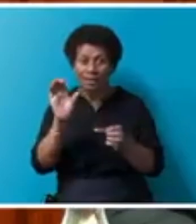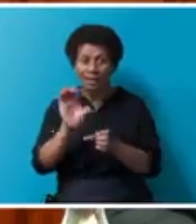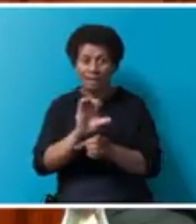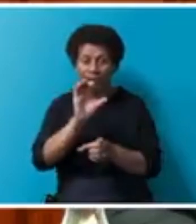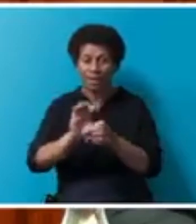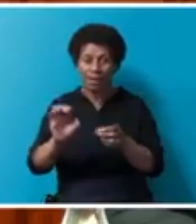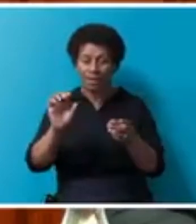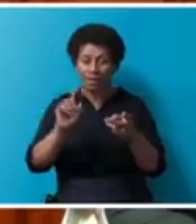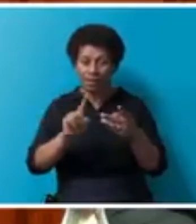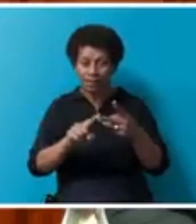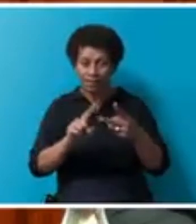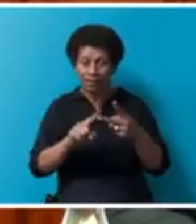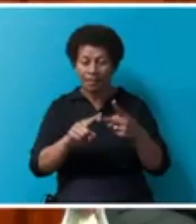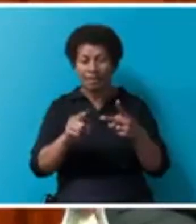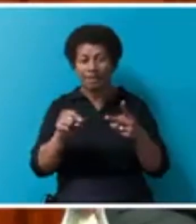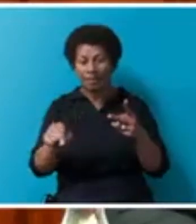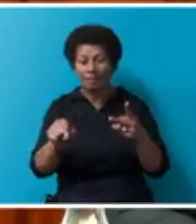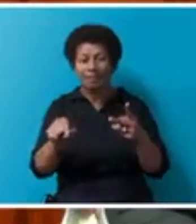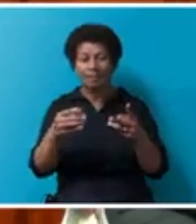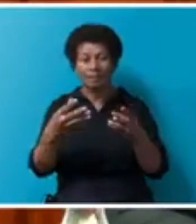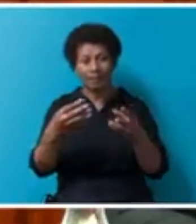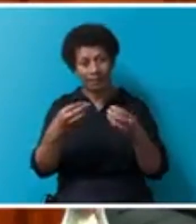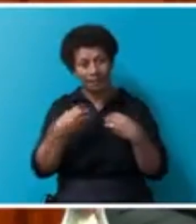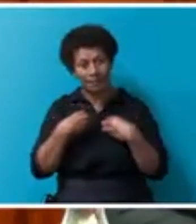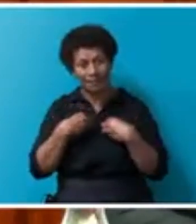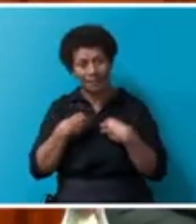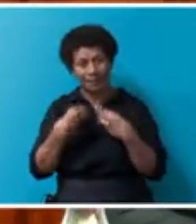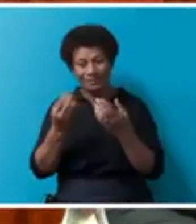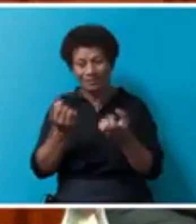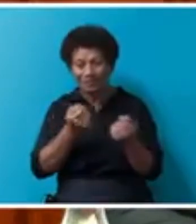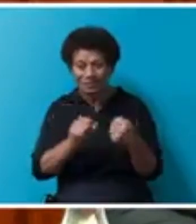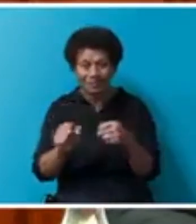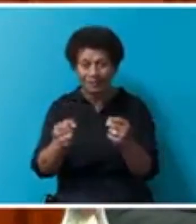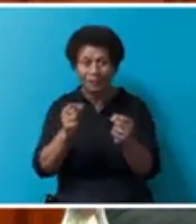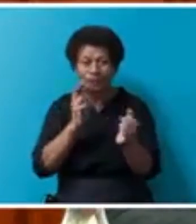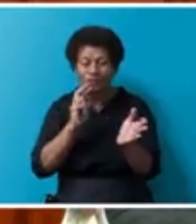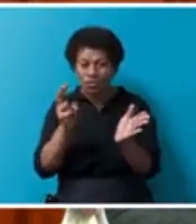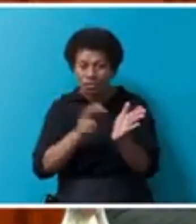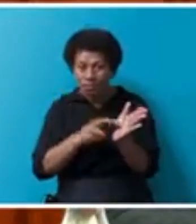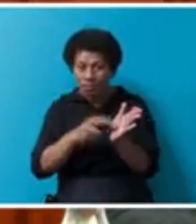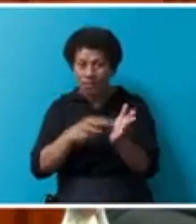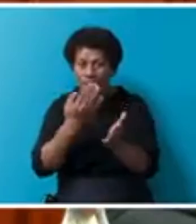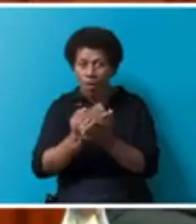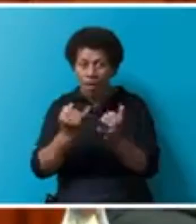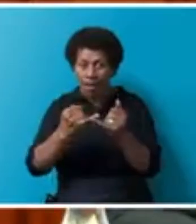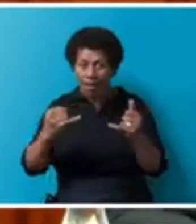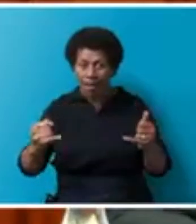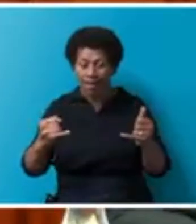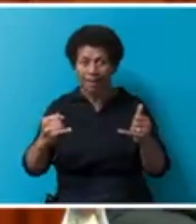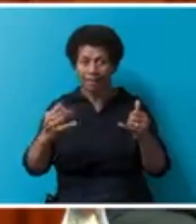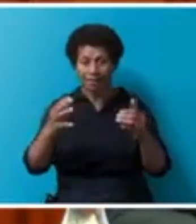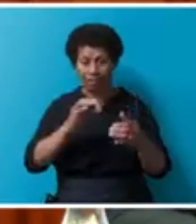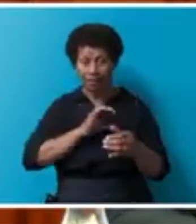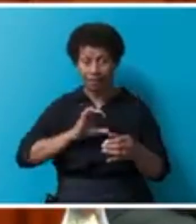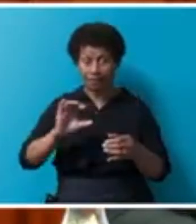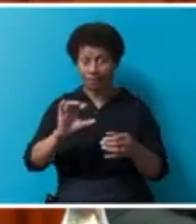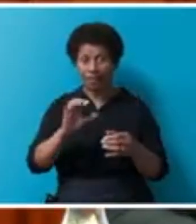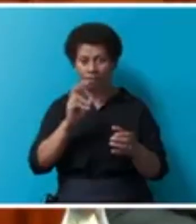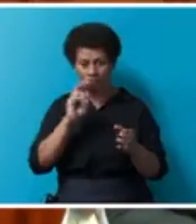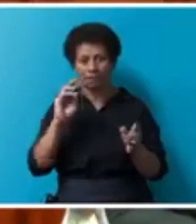investment in modernizing the business registration system, enabling online company incorporation, improving regulatory